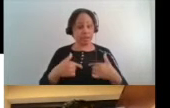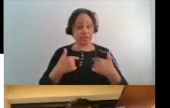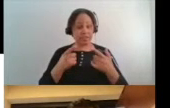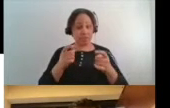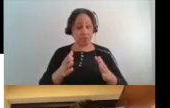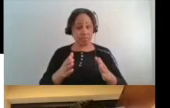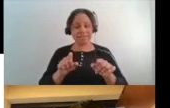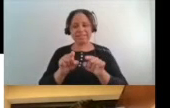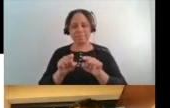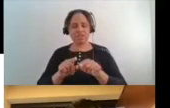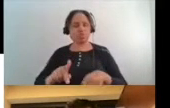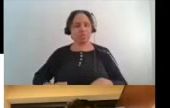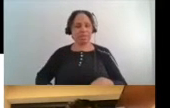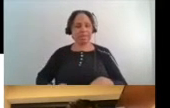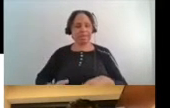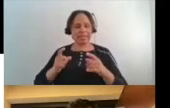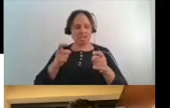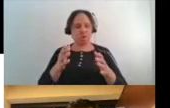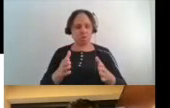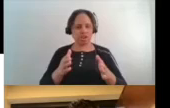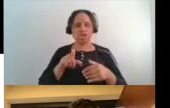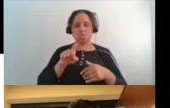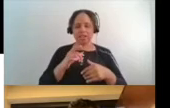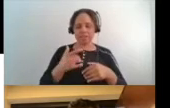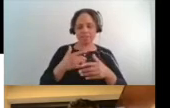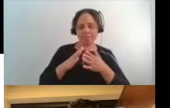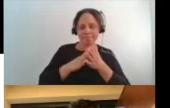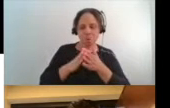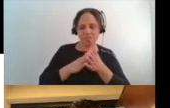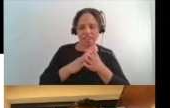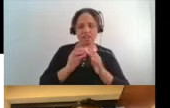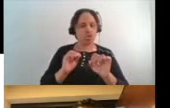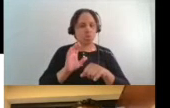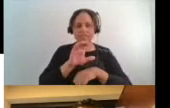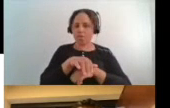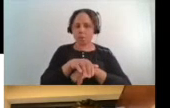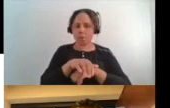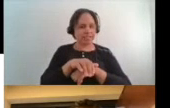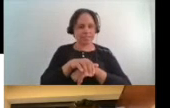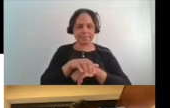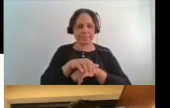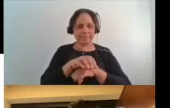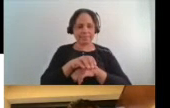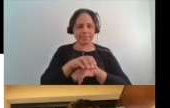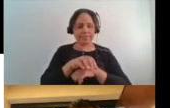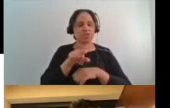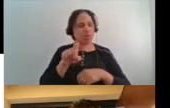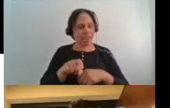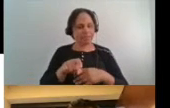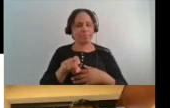similar to being a kidney donor, okay? You need to be motivated and there's no coercion. There's, you have to be